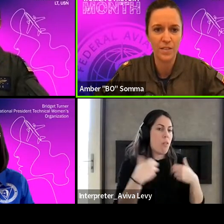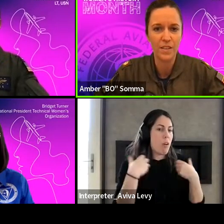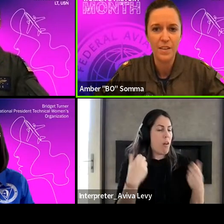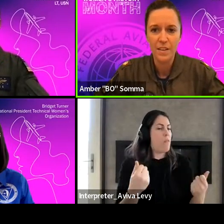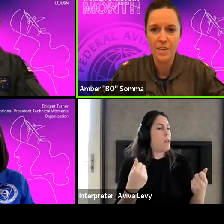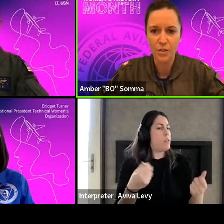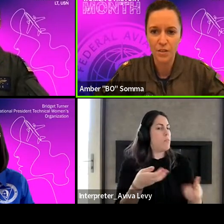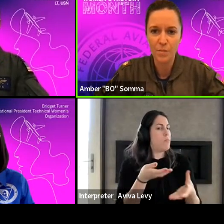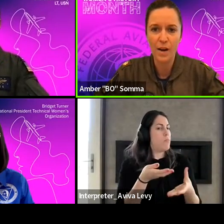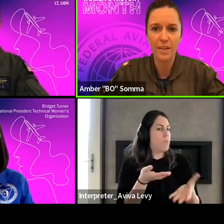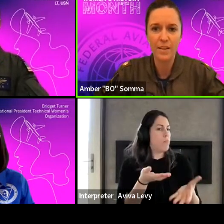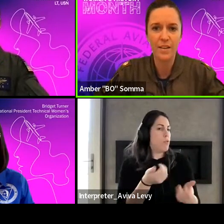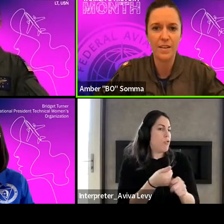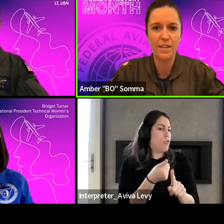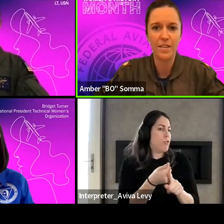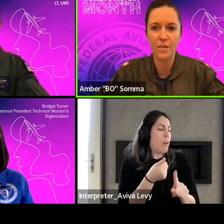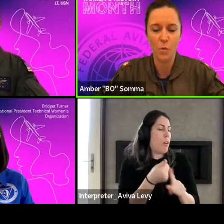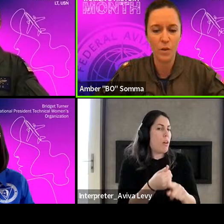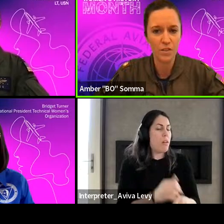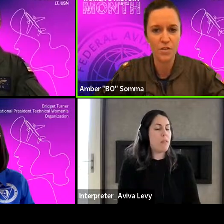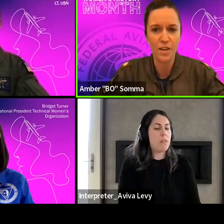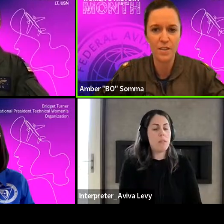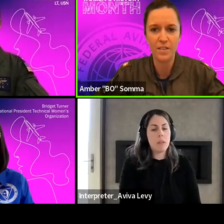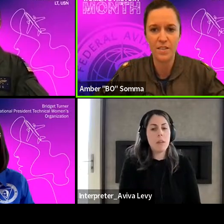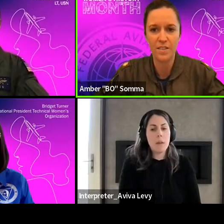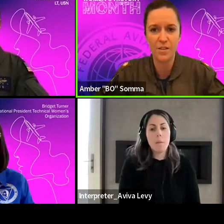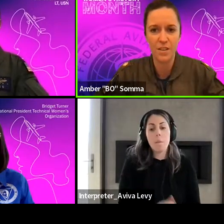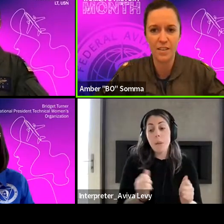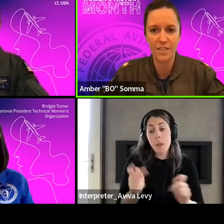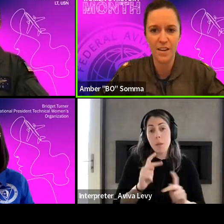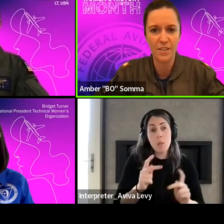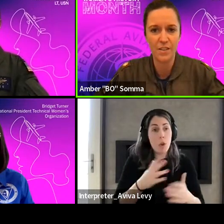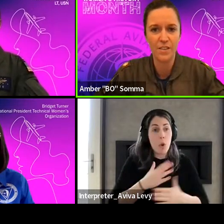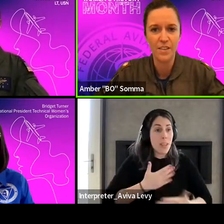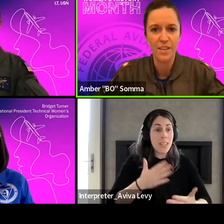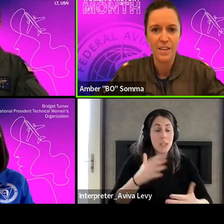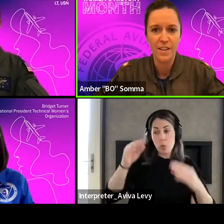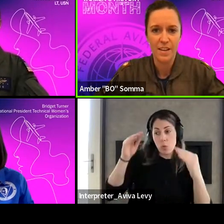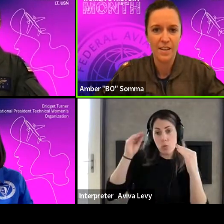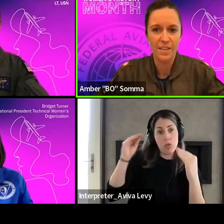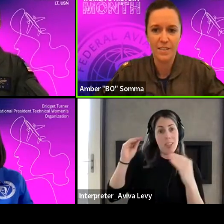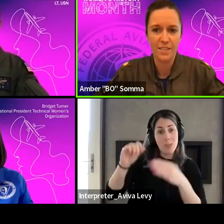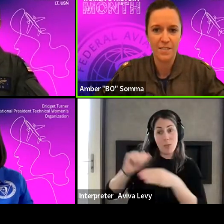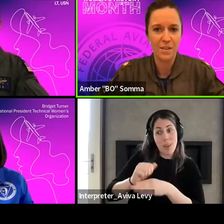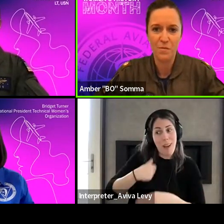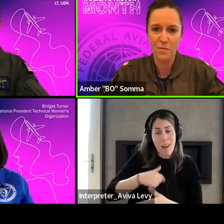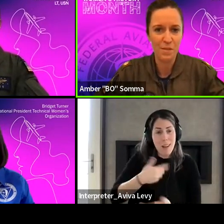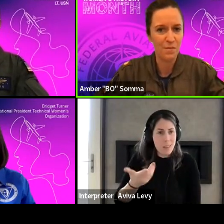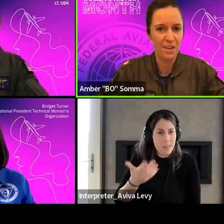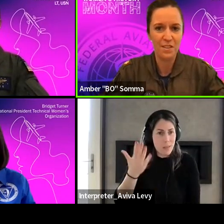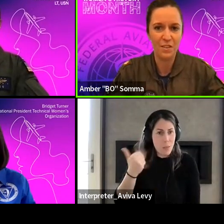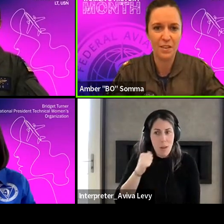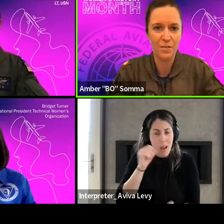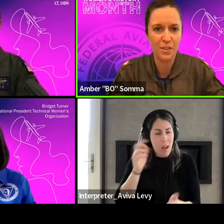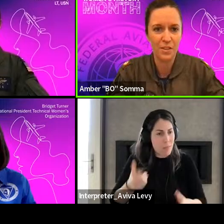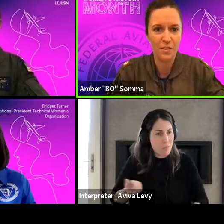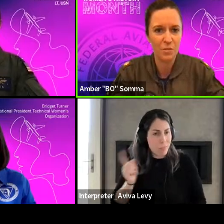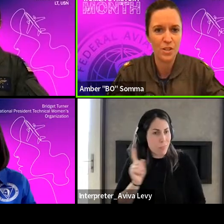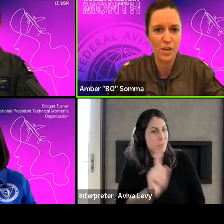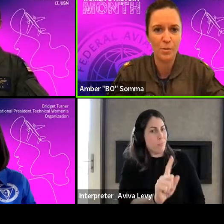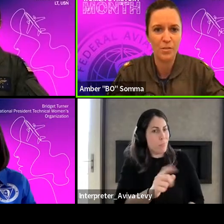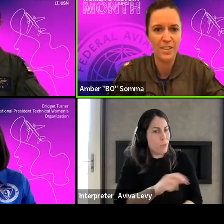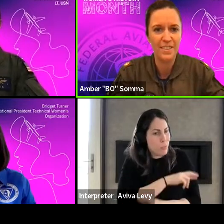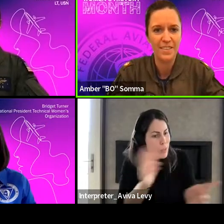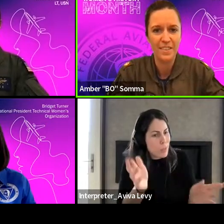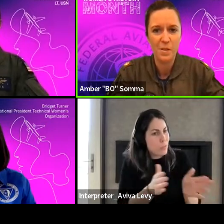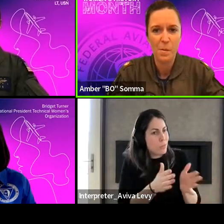our best interests in mind and want to train us to that standard. And they've done so, and they've done a